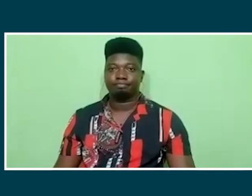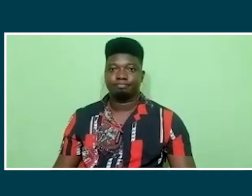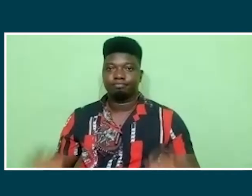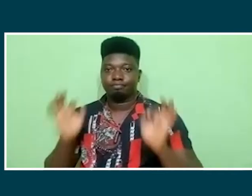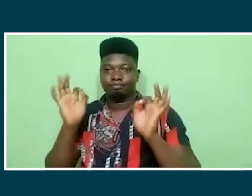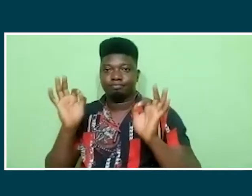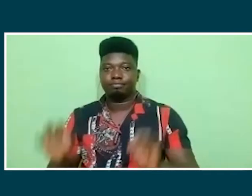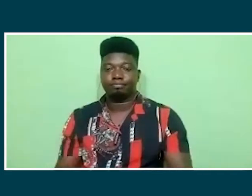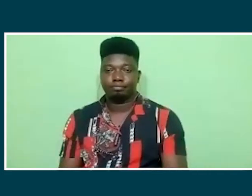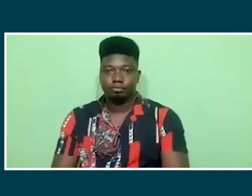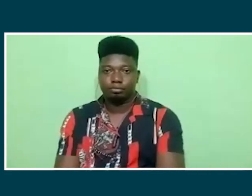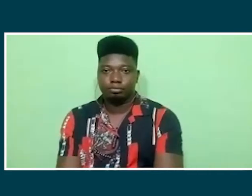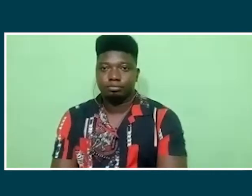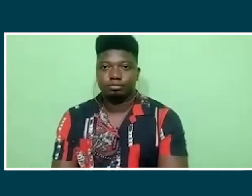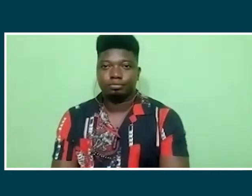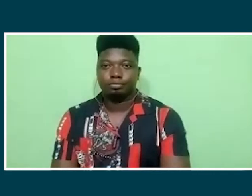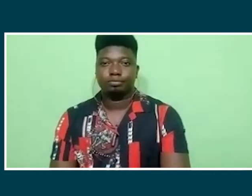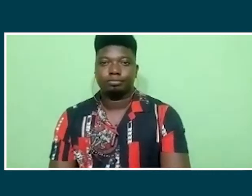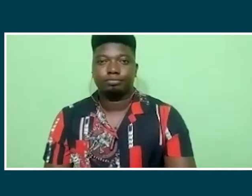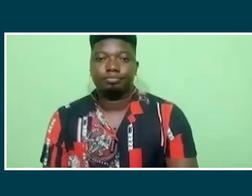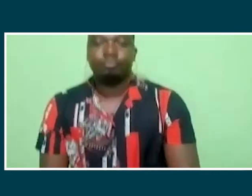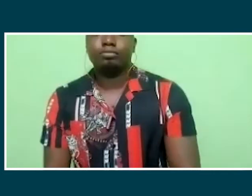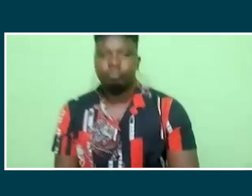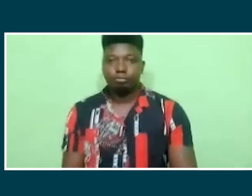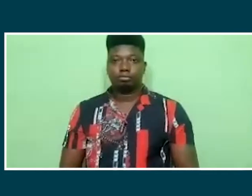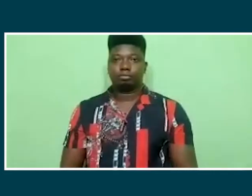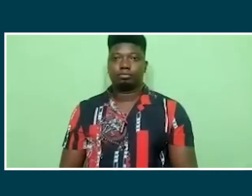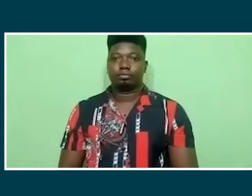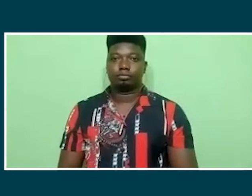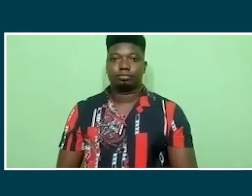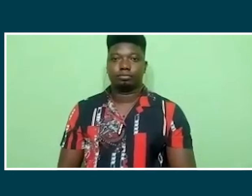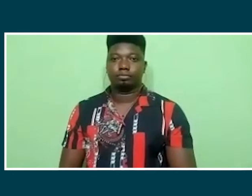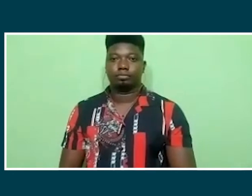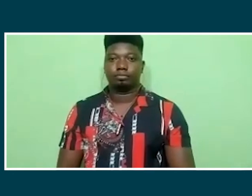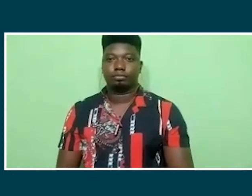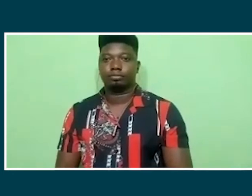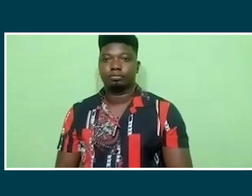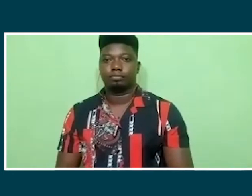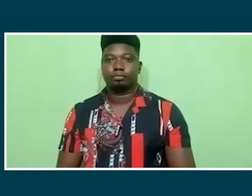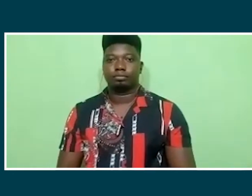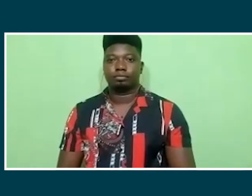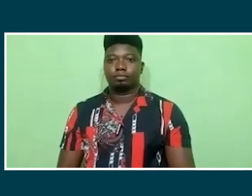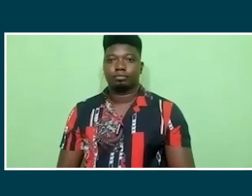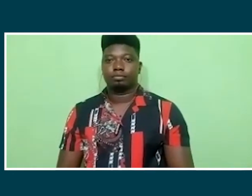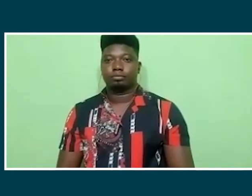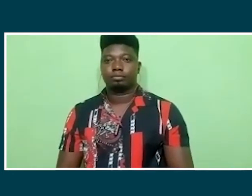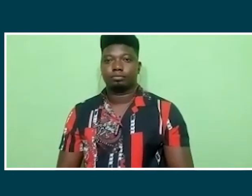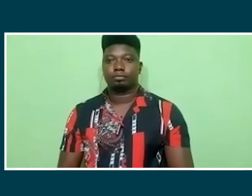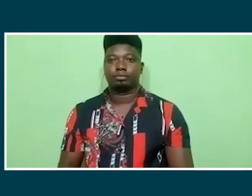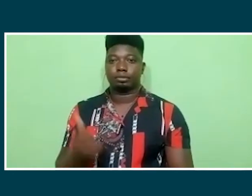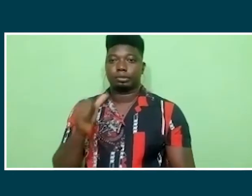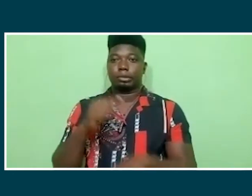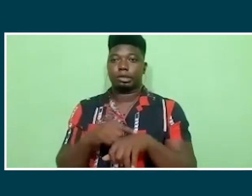Yeah. Tim, Uchinga, any final thoughts? Yeah, I mean, anytime I get to be around kids, like if it's